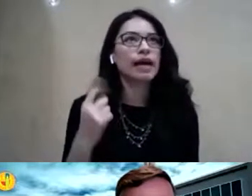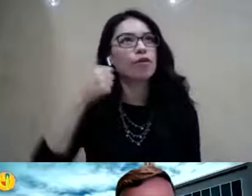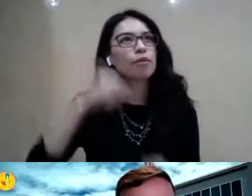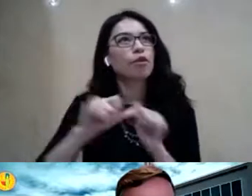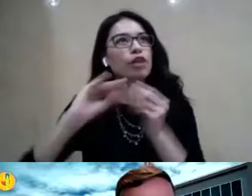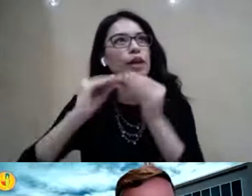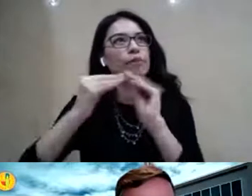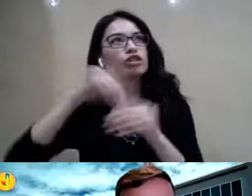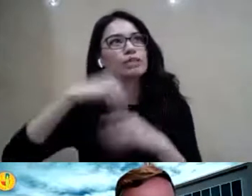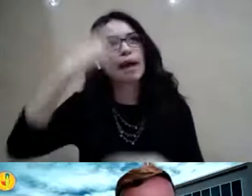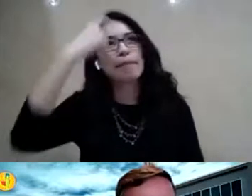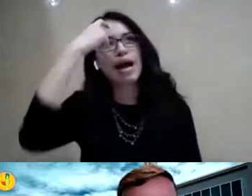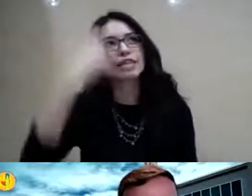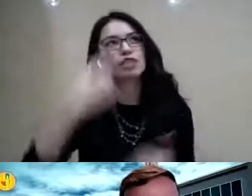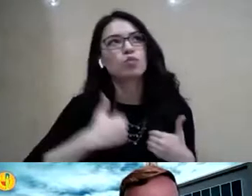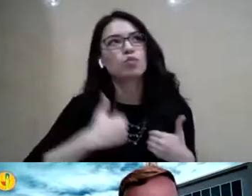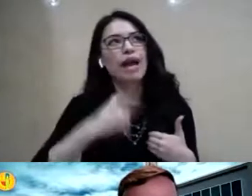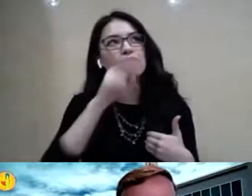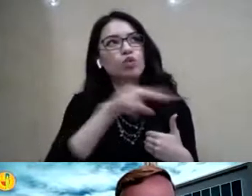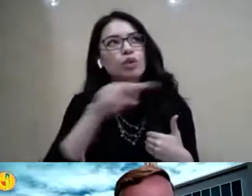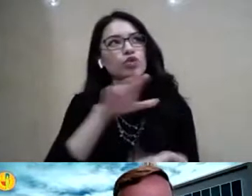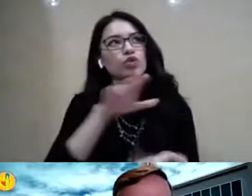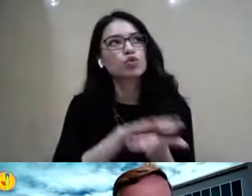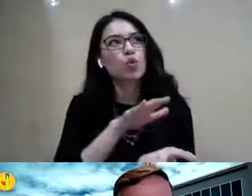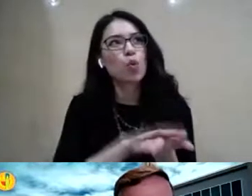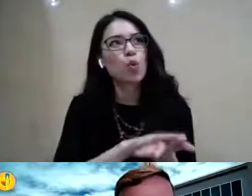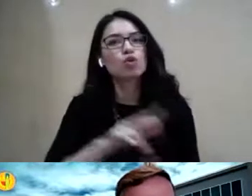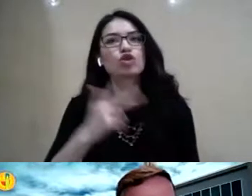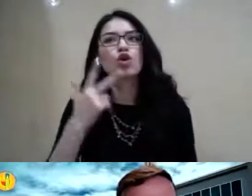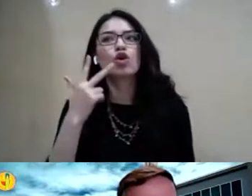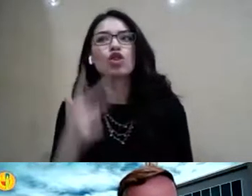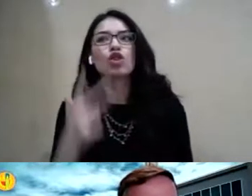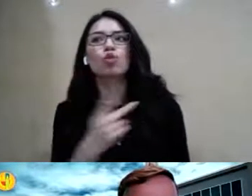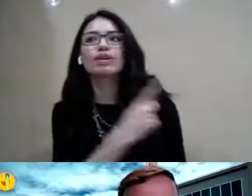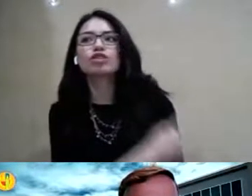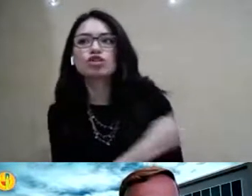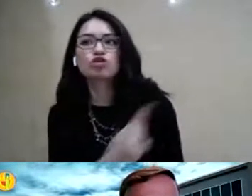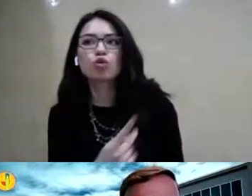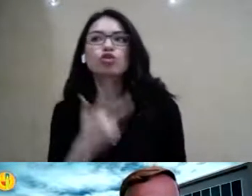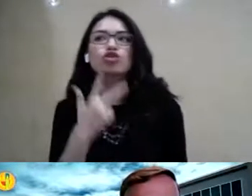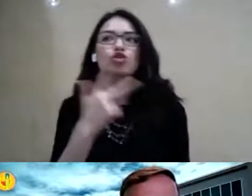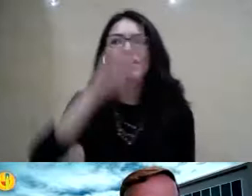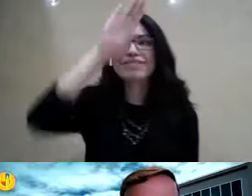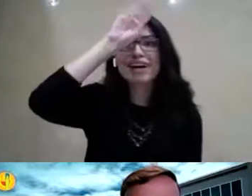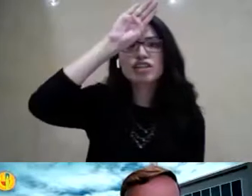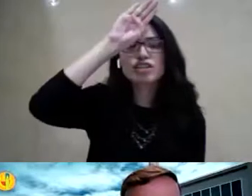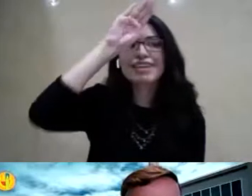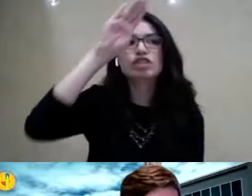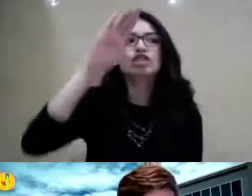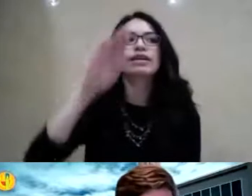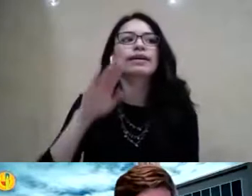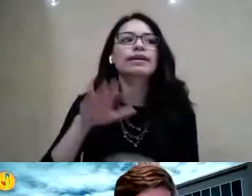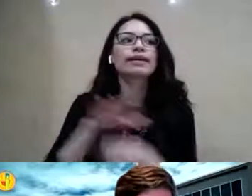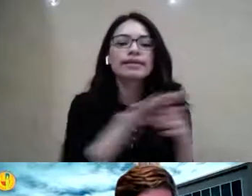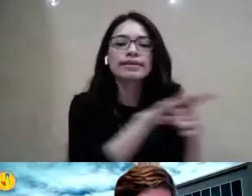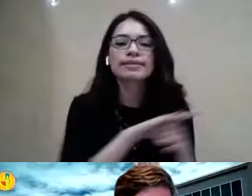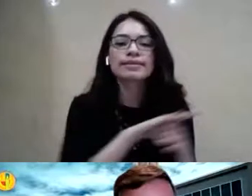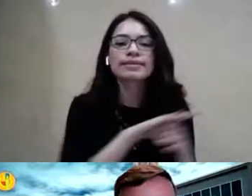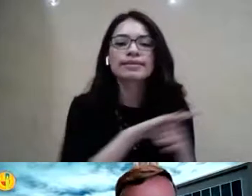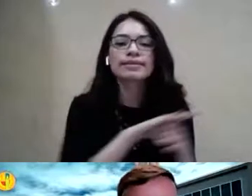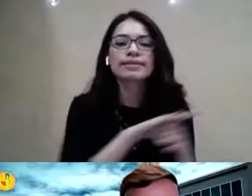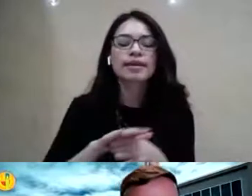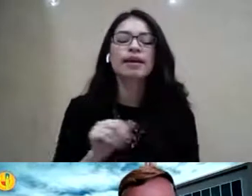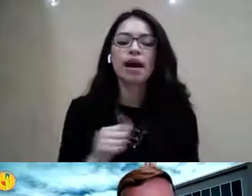are 22 schools, 3 drugstores, 2 fire stations, and no stadium. I think the organization